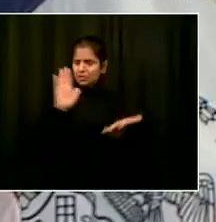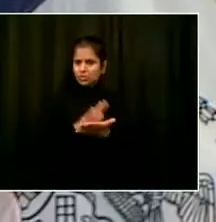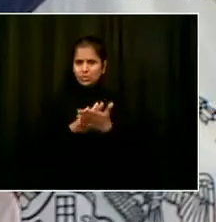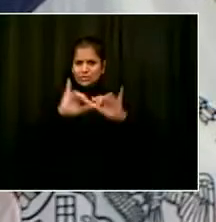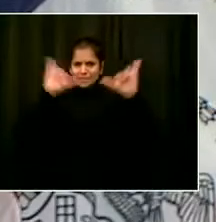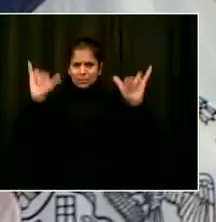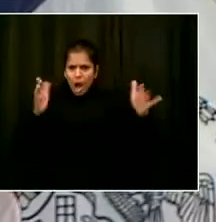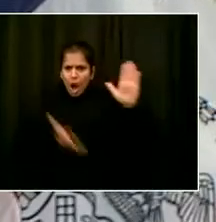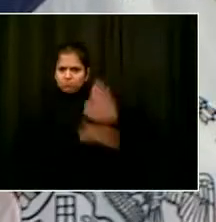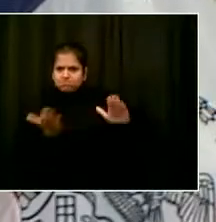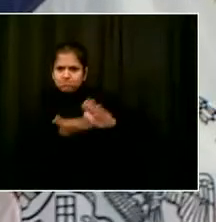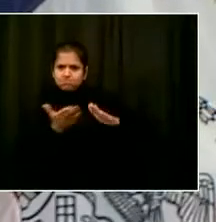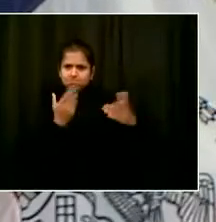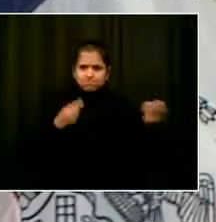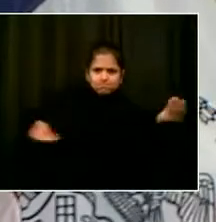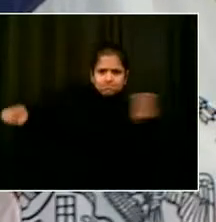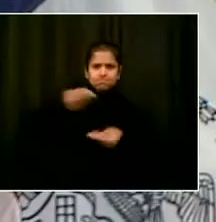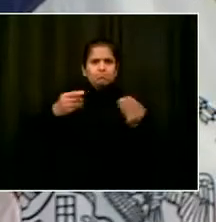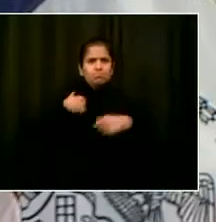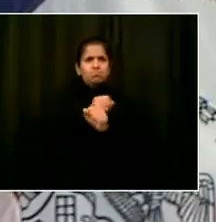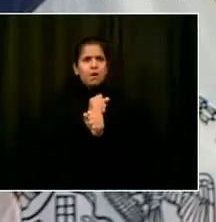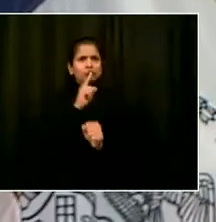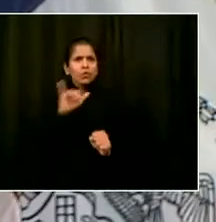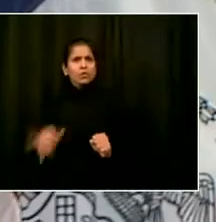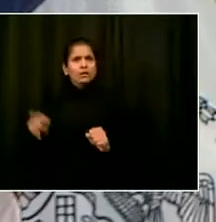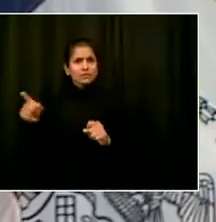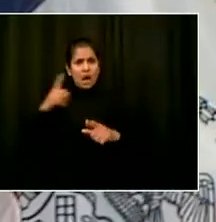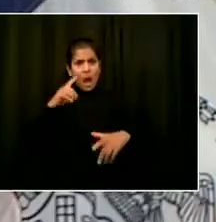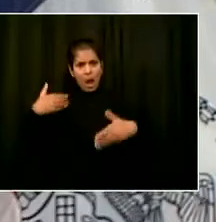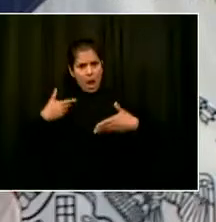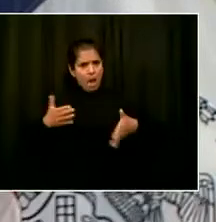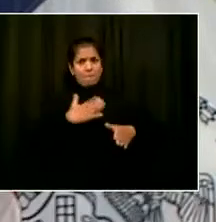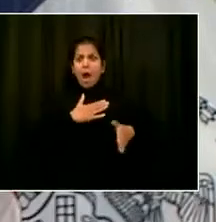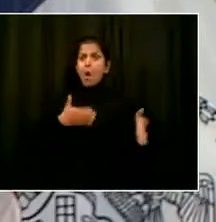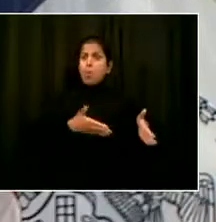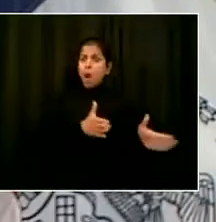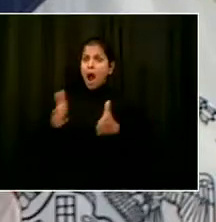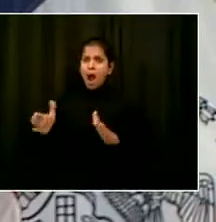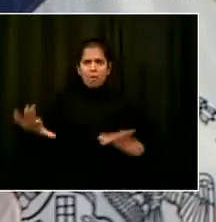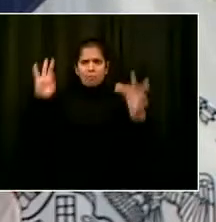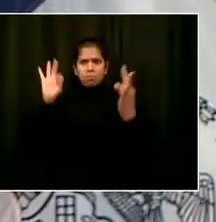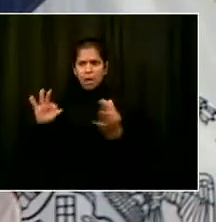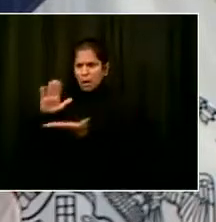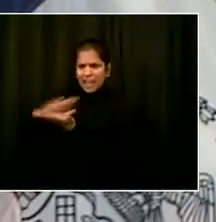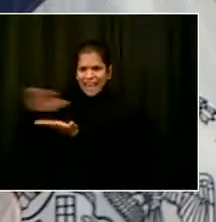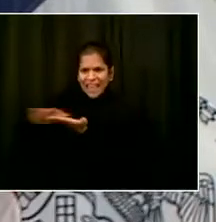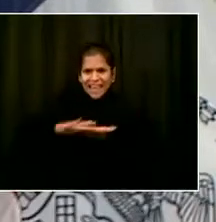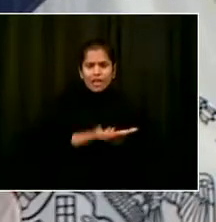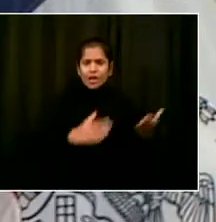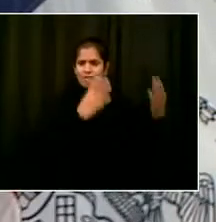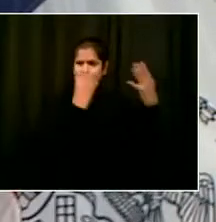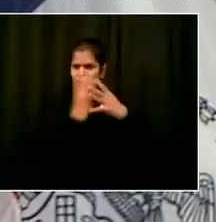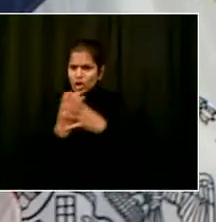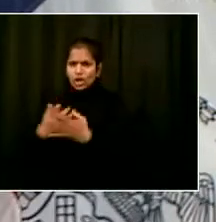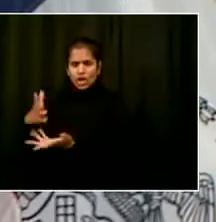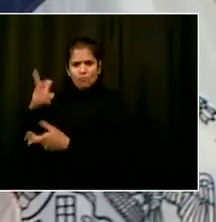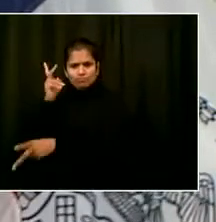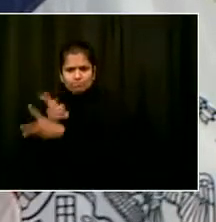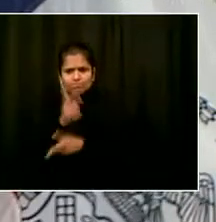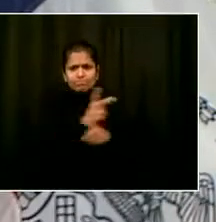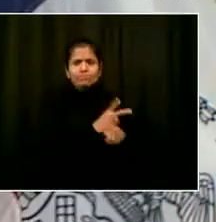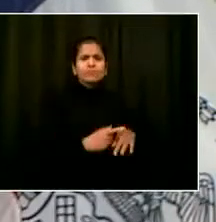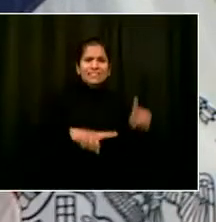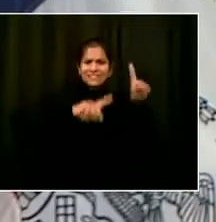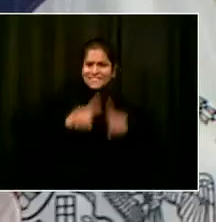safe um we've got to give parents this option again but it'll take a lot of work it'll take a whole lot of